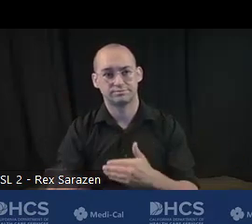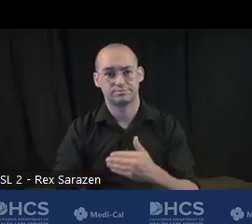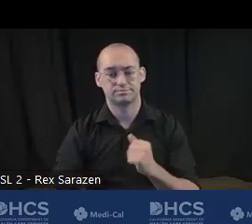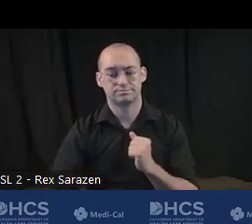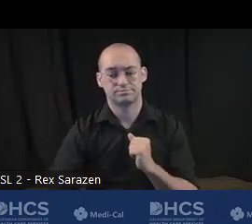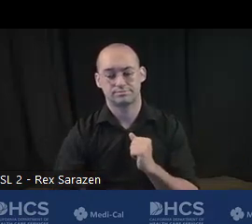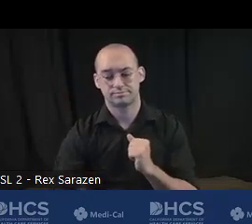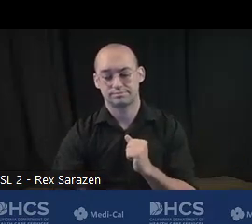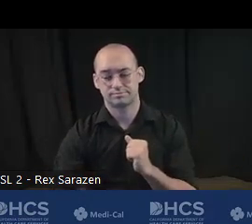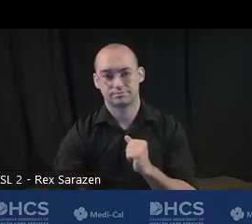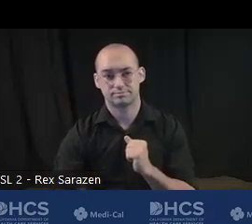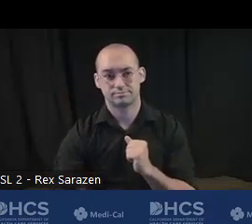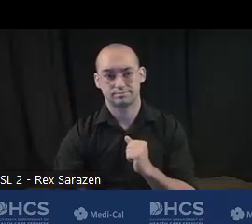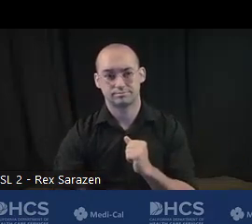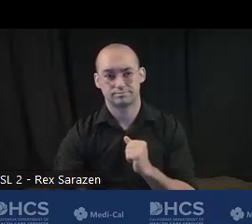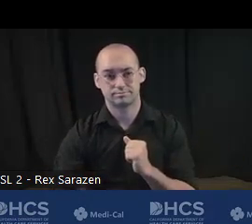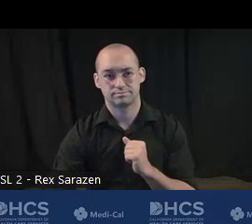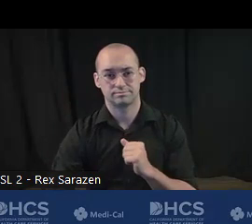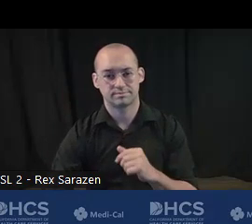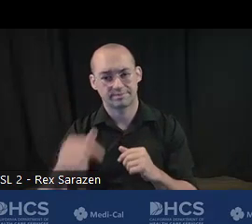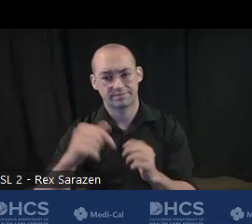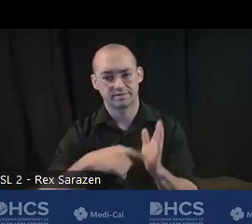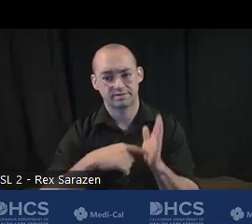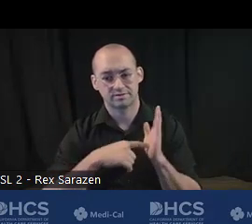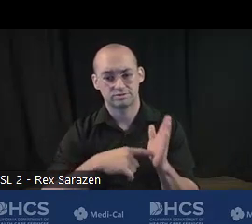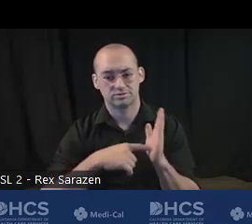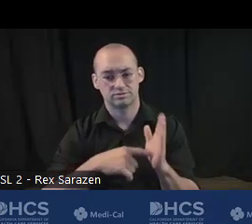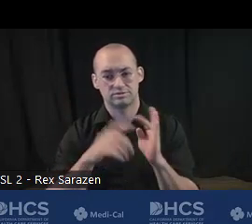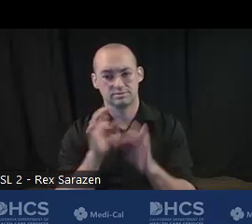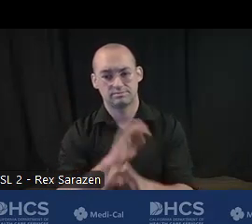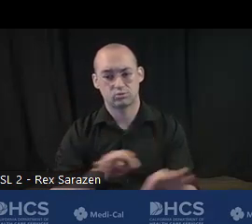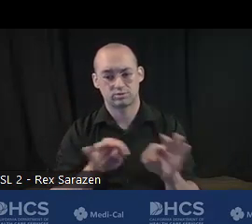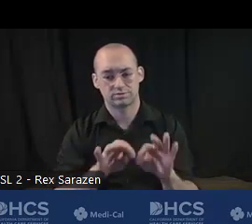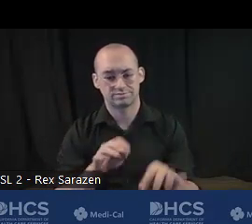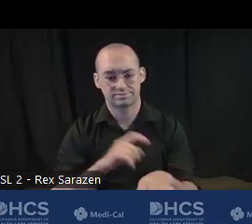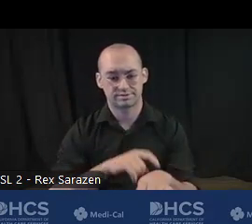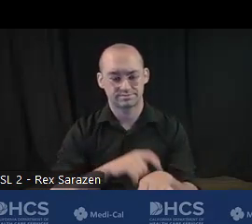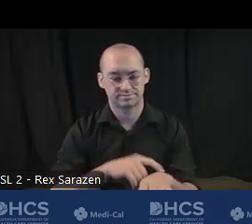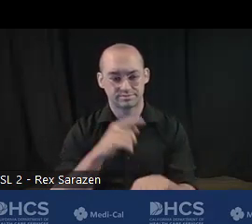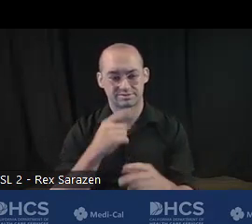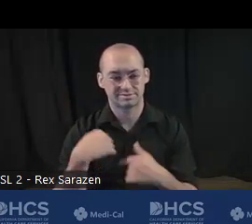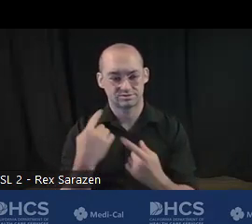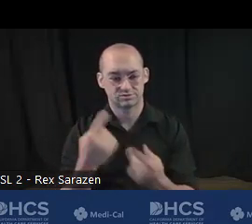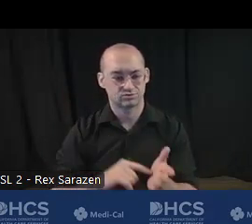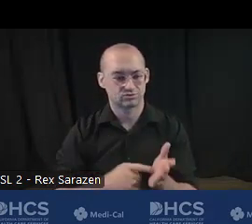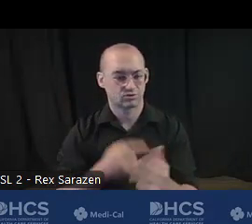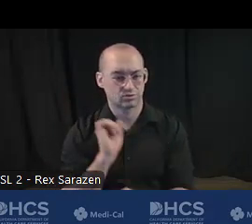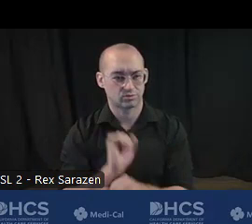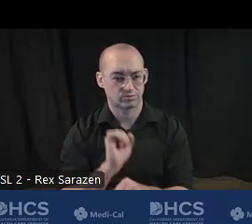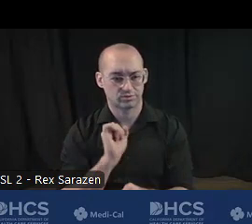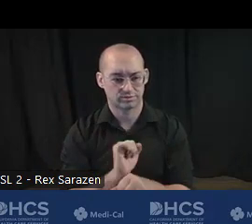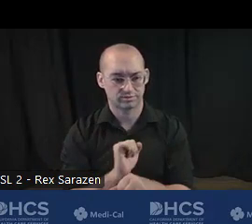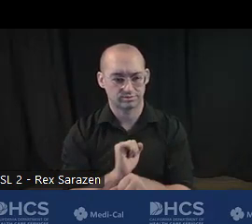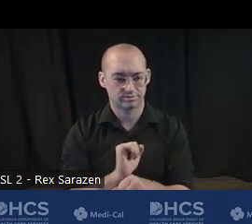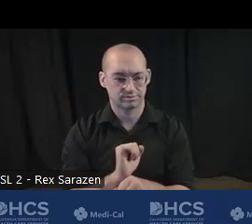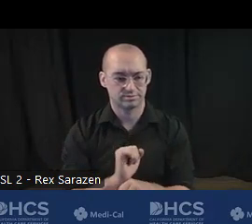This just demonstrates some key milestones since we started this work, and as